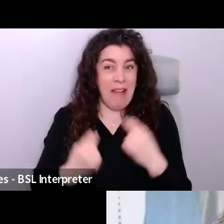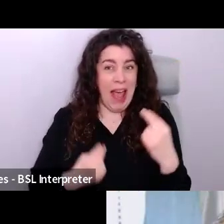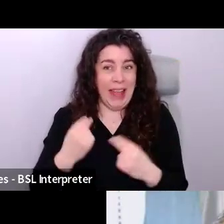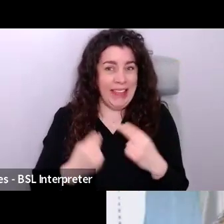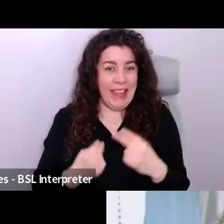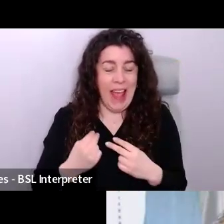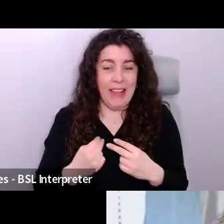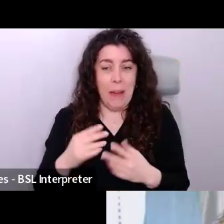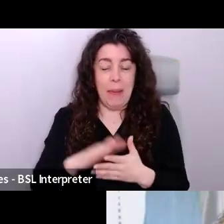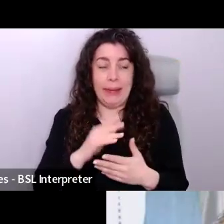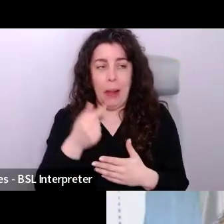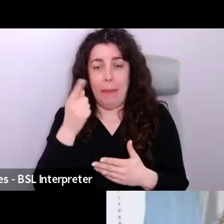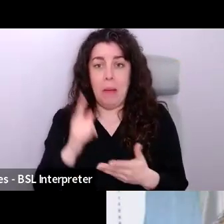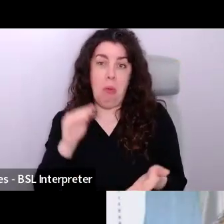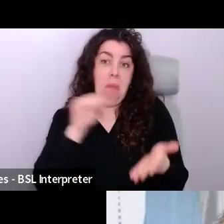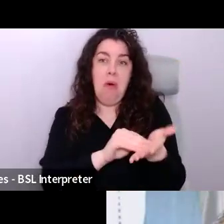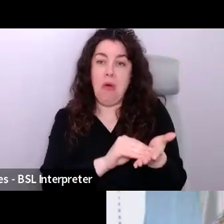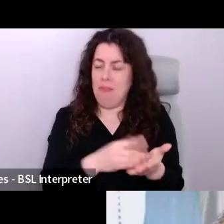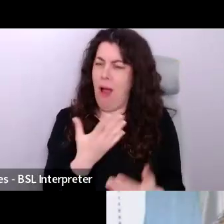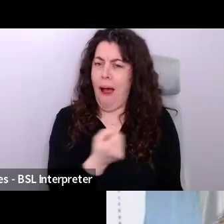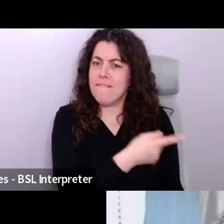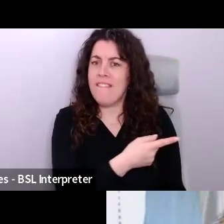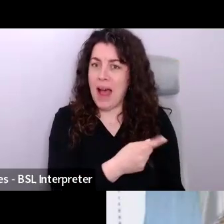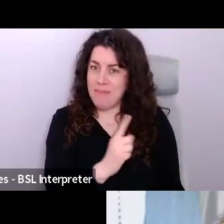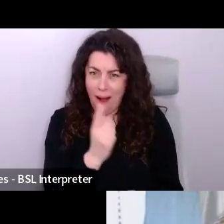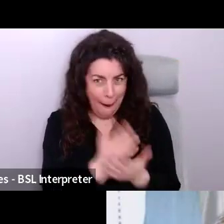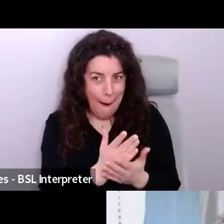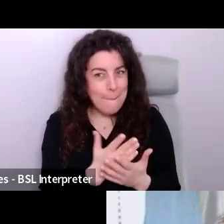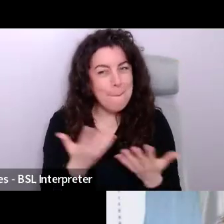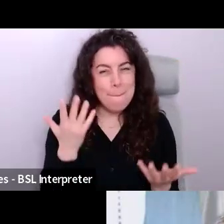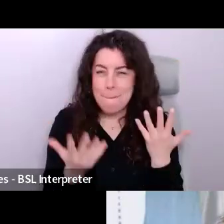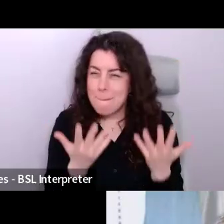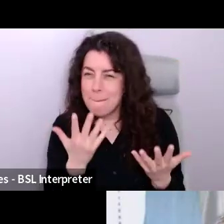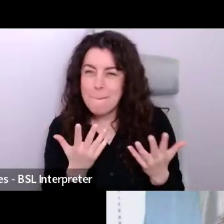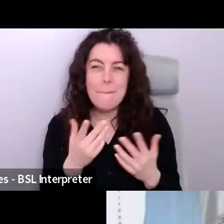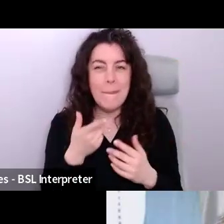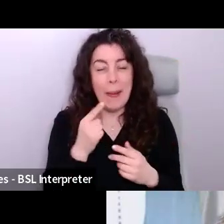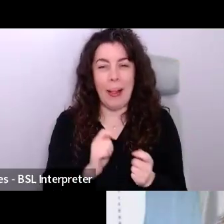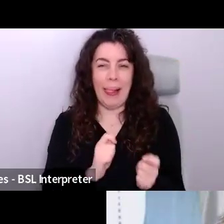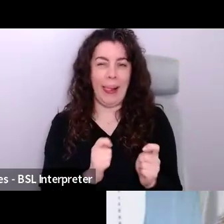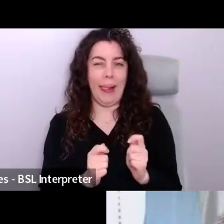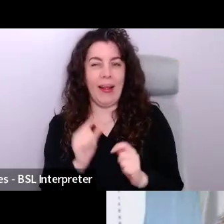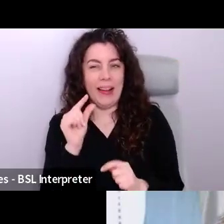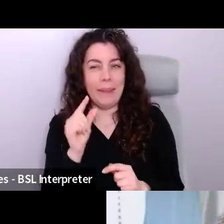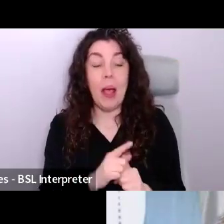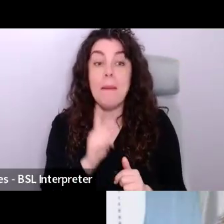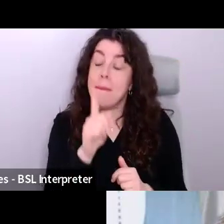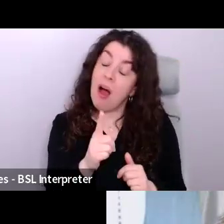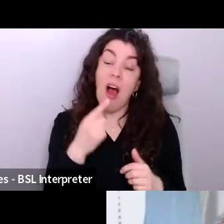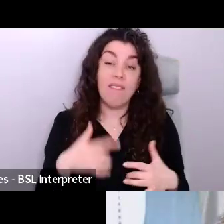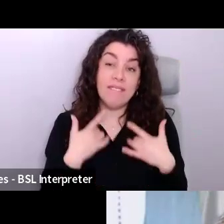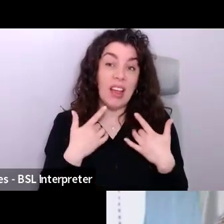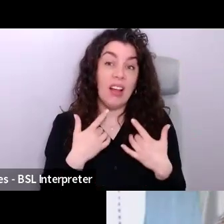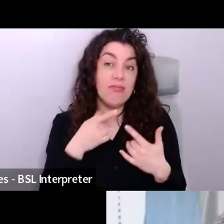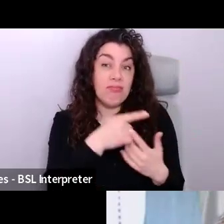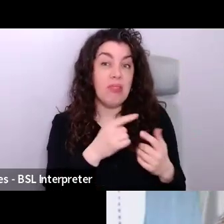to manipulation. But I still believe it's a powerful tool to work with companies to